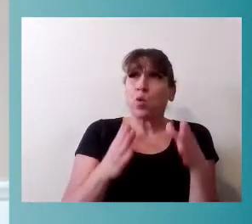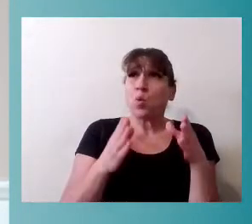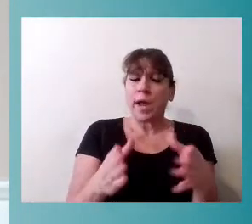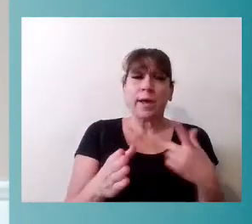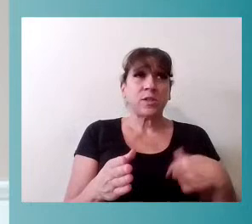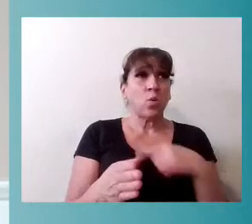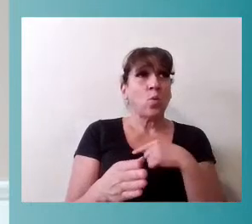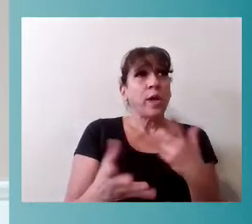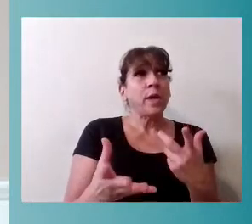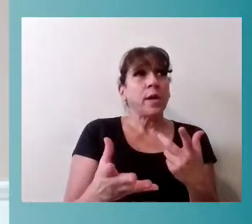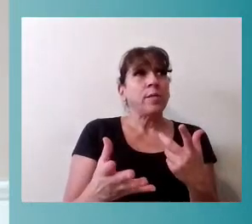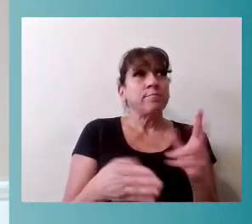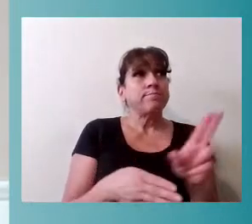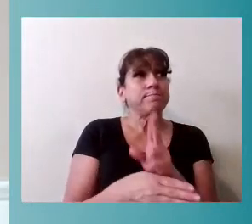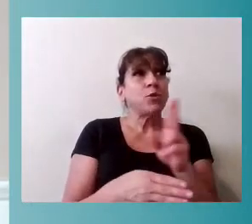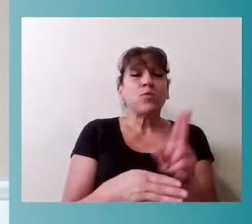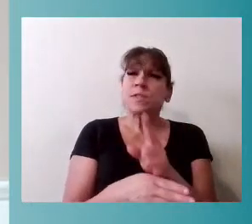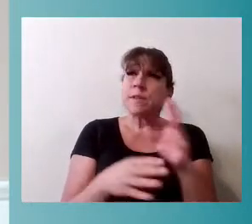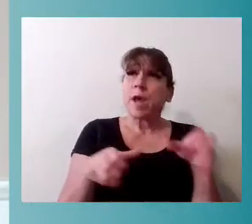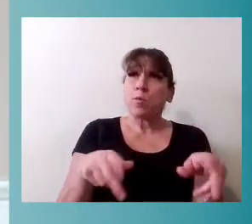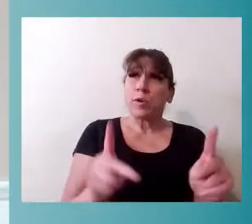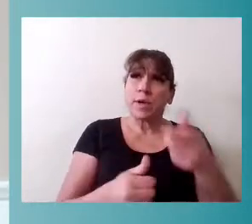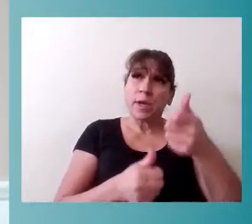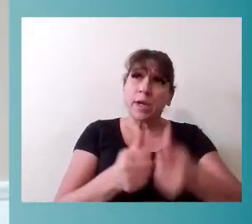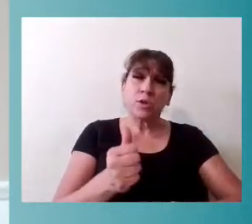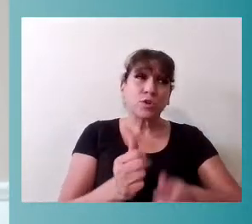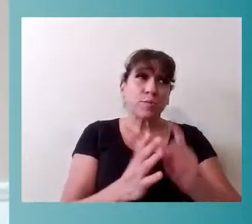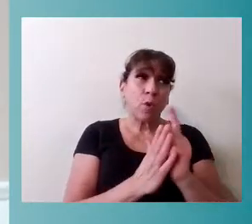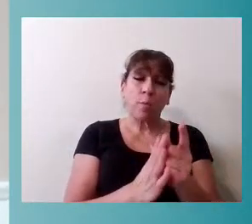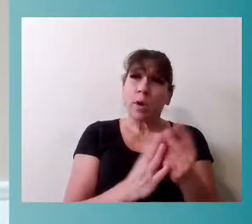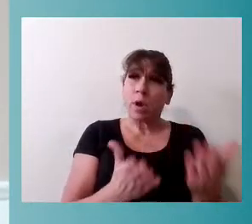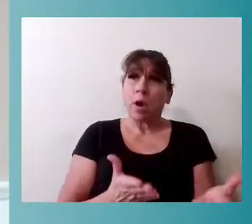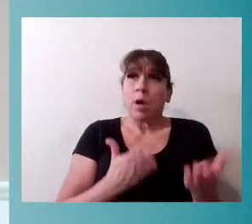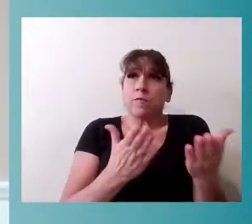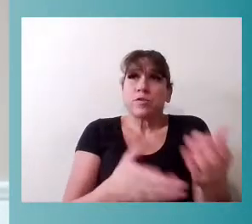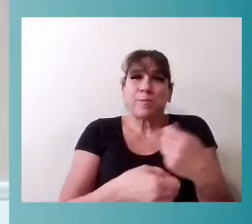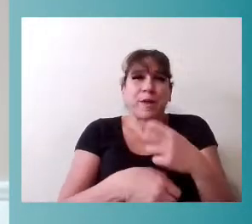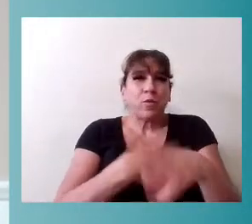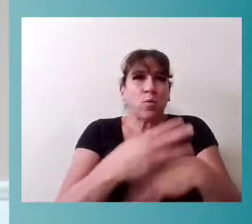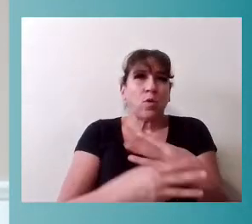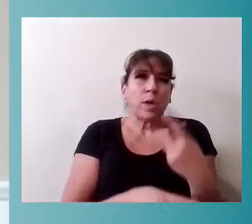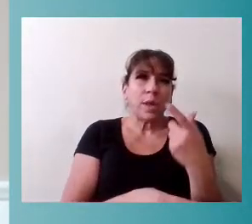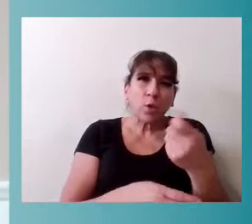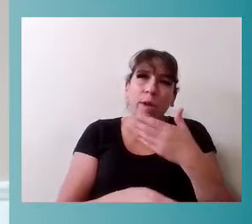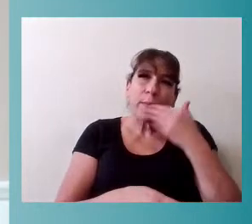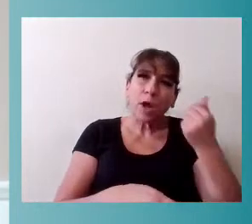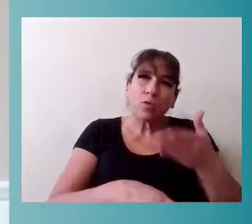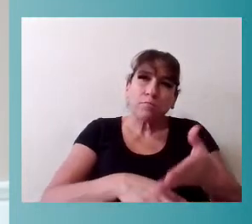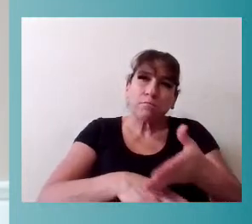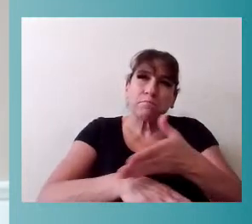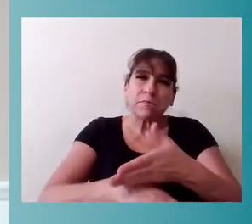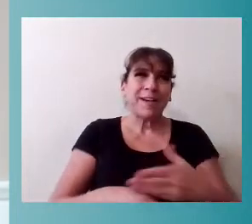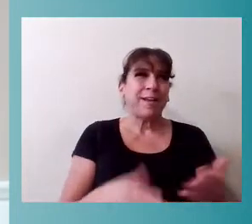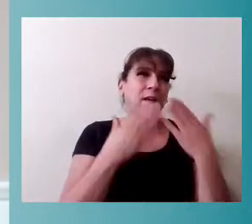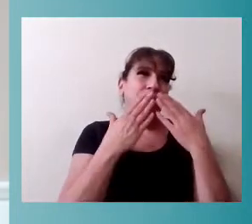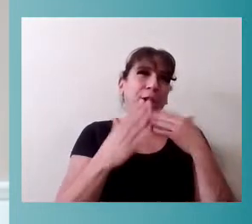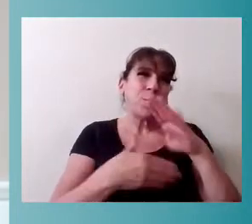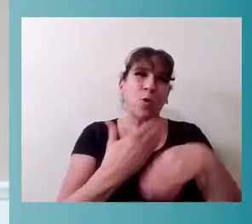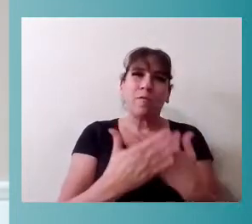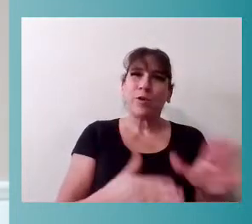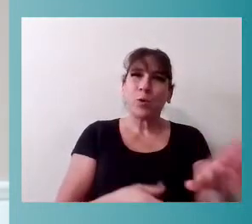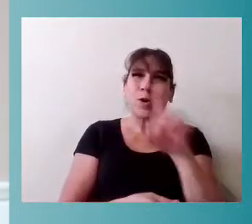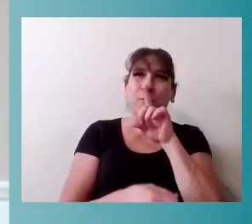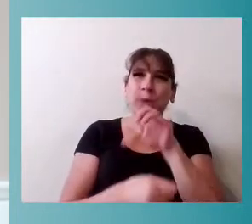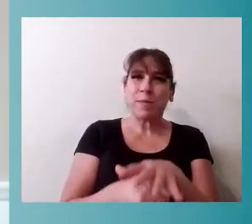can take the opportunity each moment offers to make the world a little better. Thank you all for your commitment